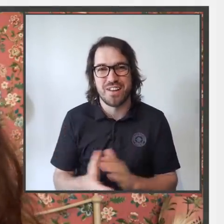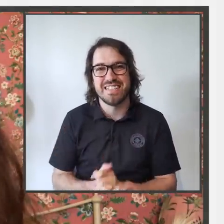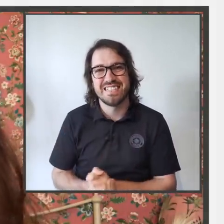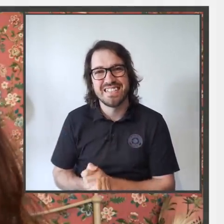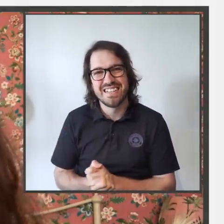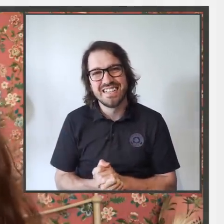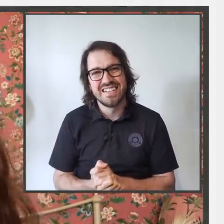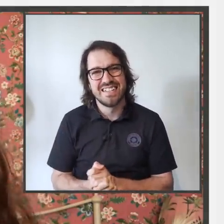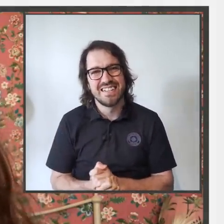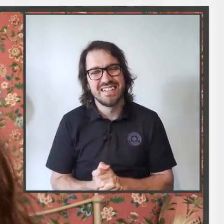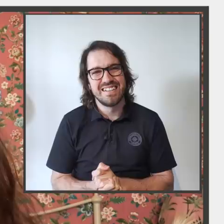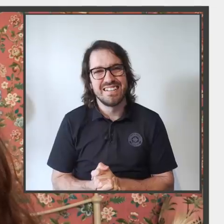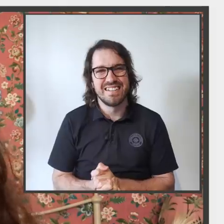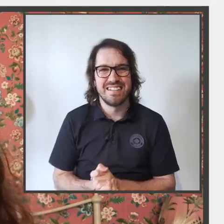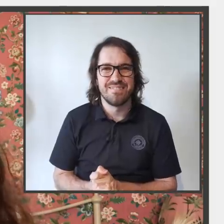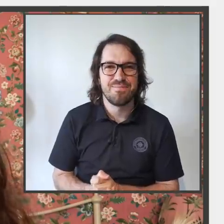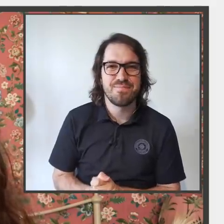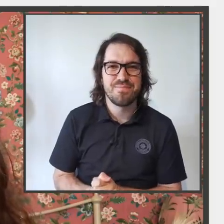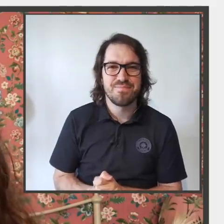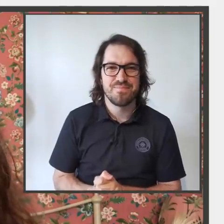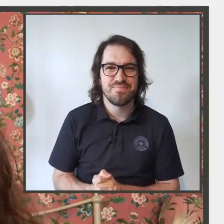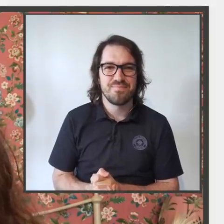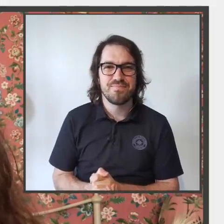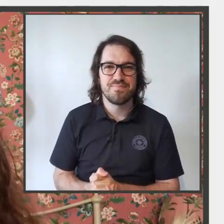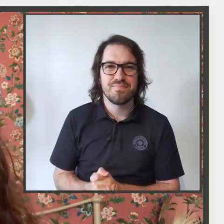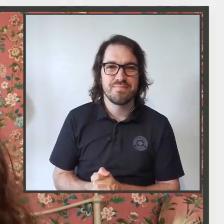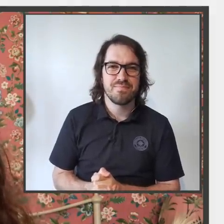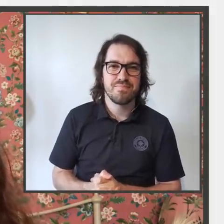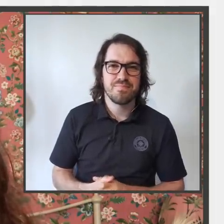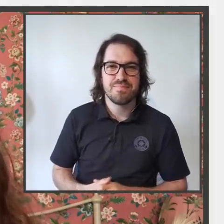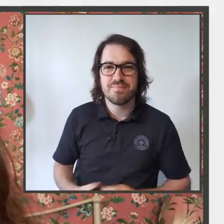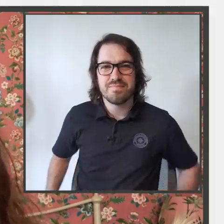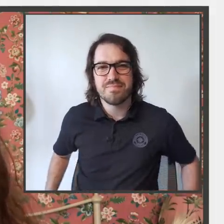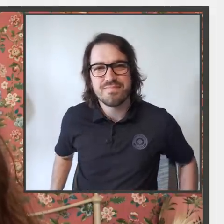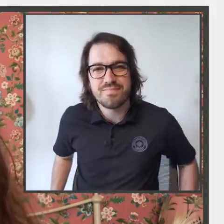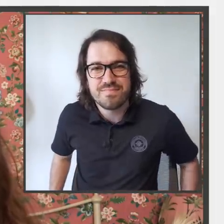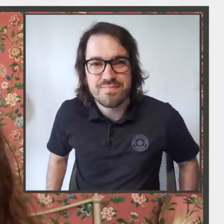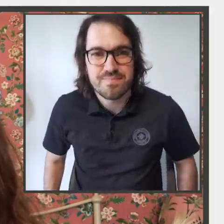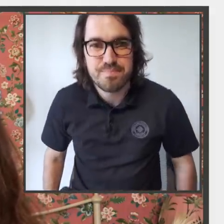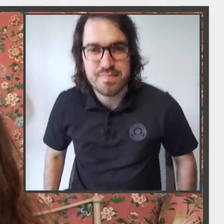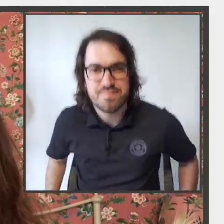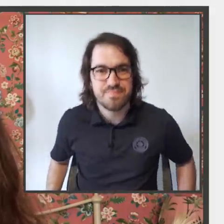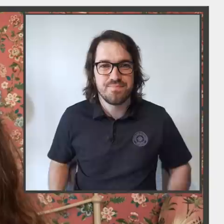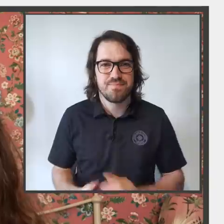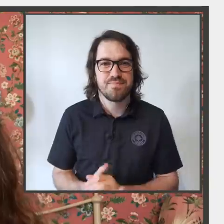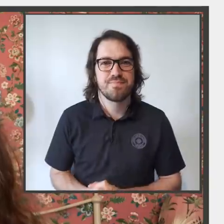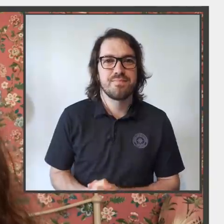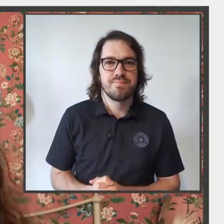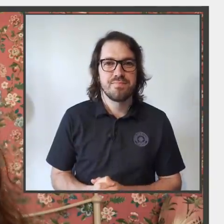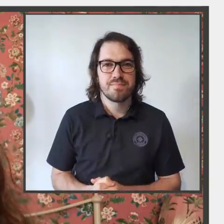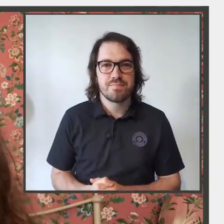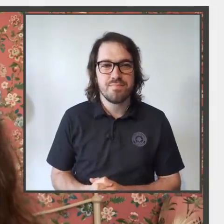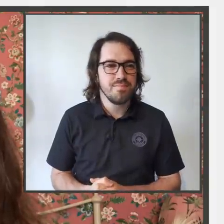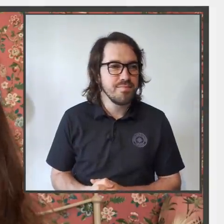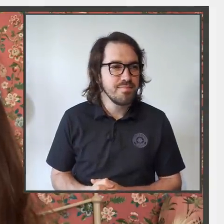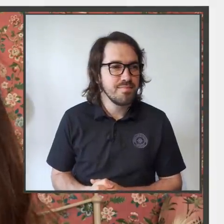a stretch? Yeah, another meaning of the word stretch is when we use a stretch or the phrase a bit of a stretch to describe